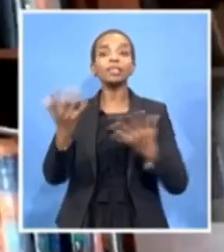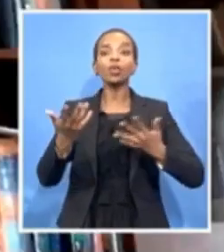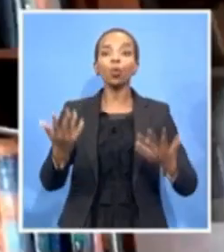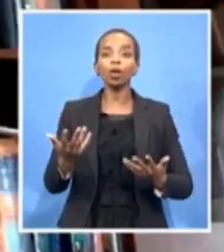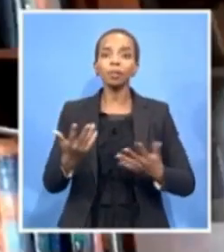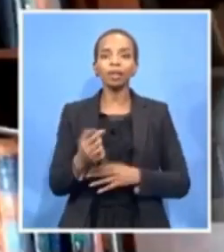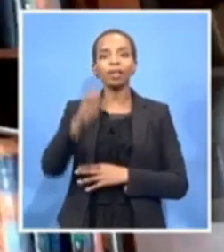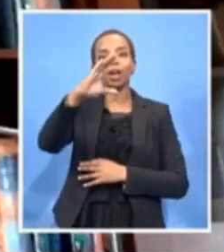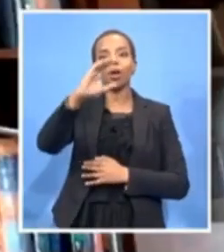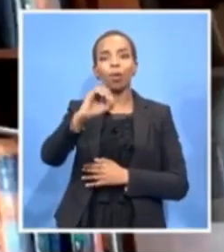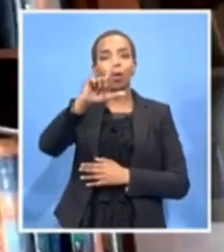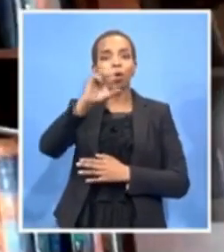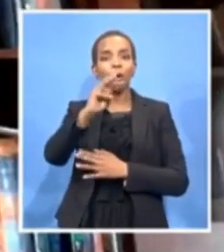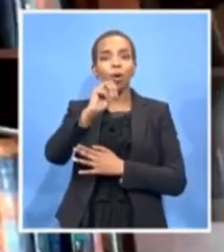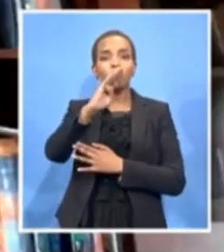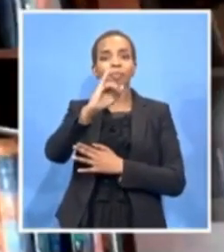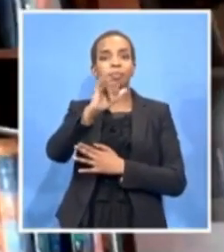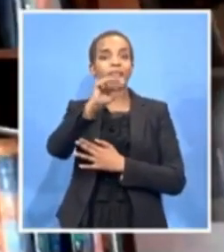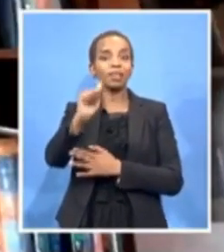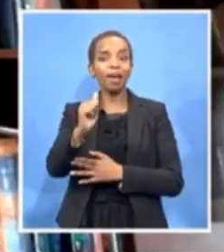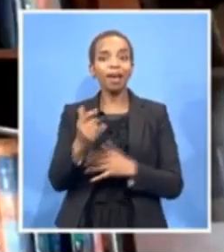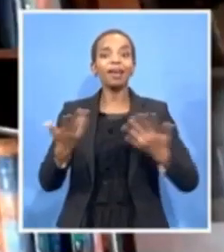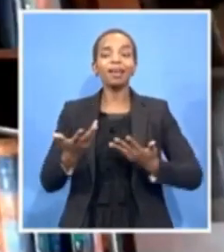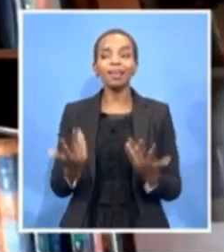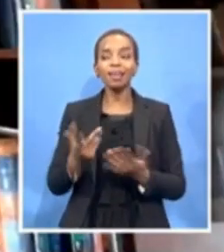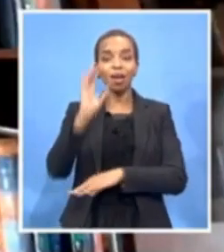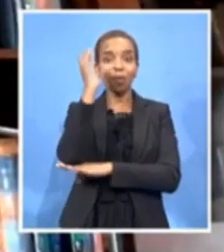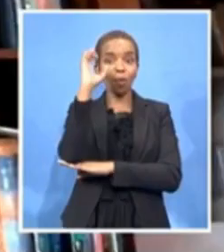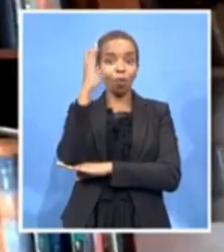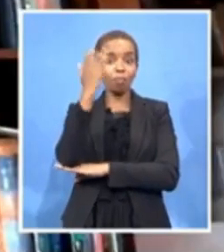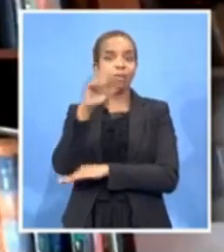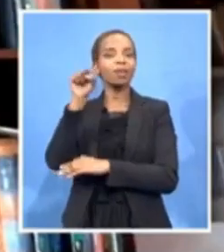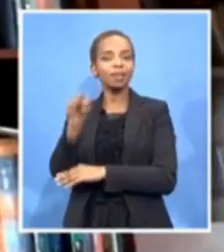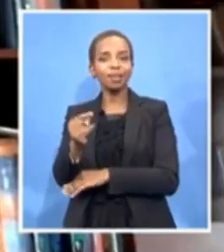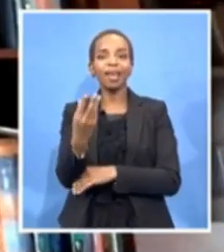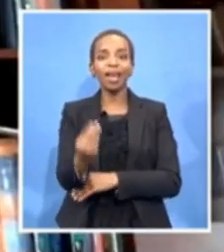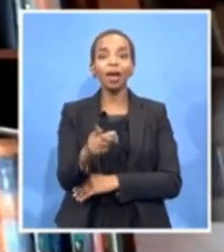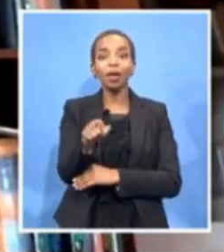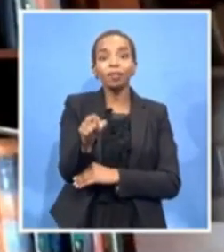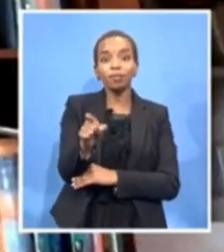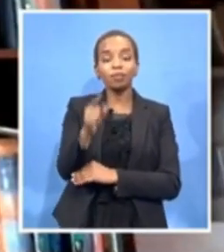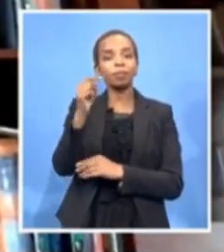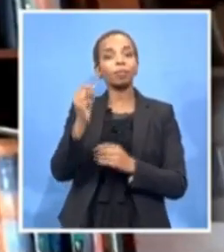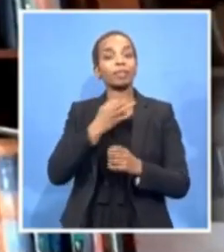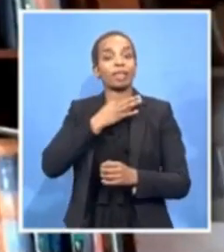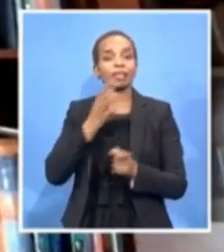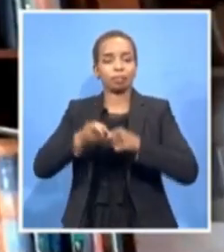South African to whom South Africans don't give much credit, Pixley Kaisaka